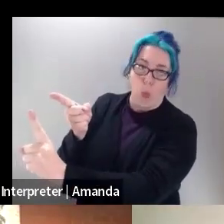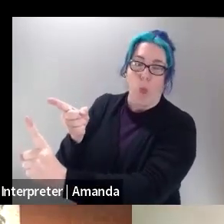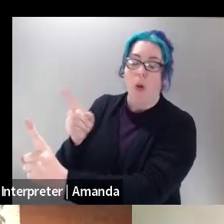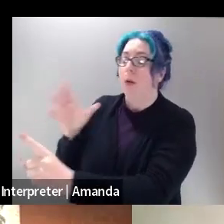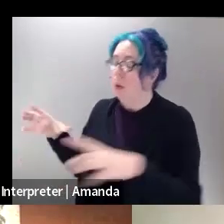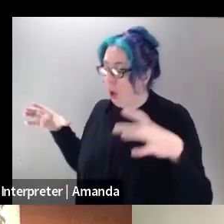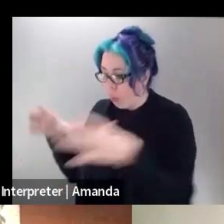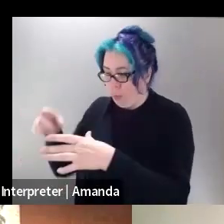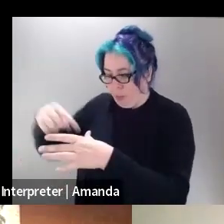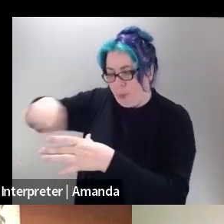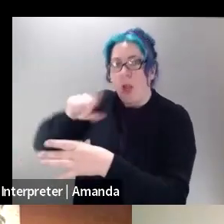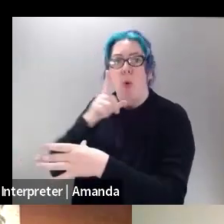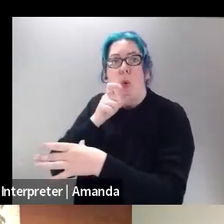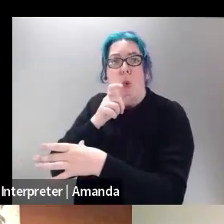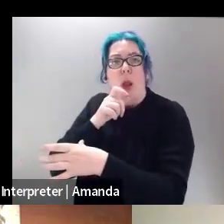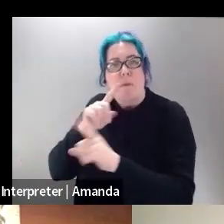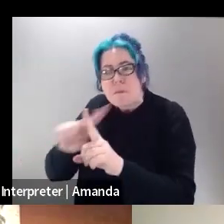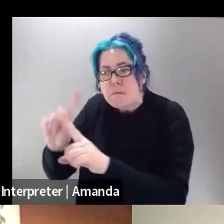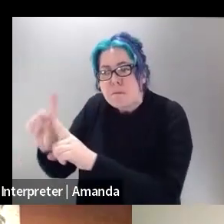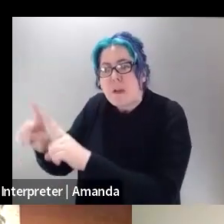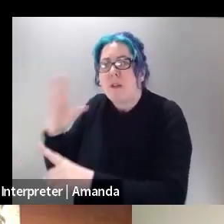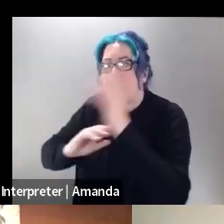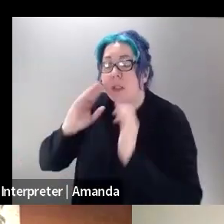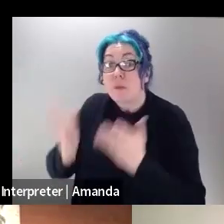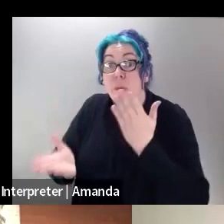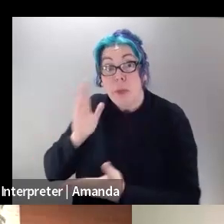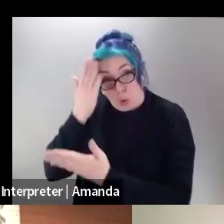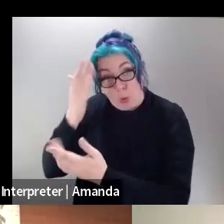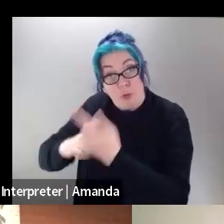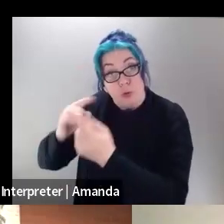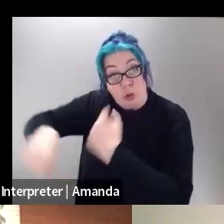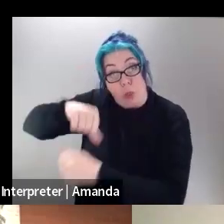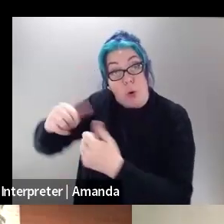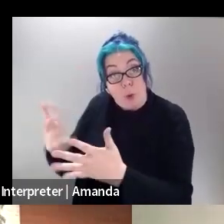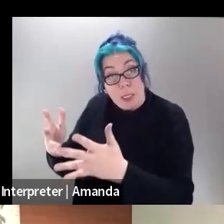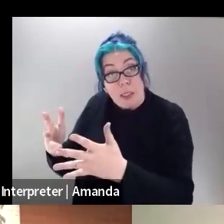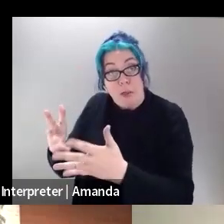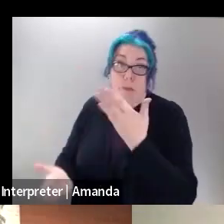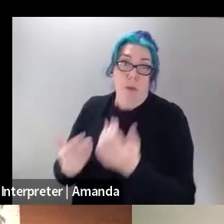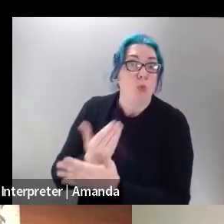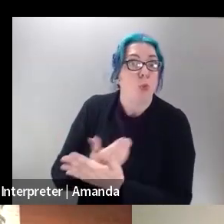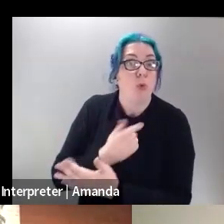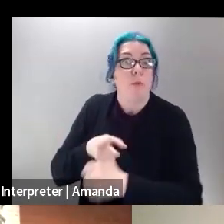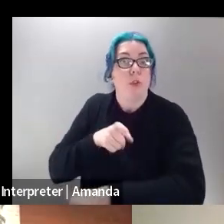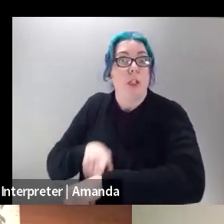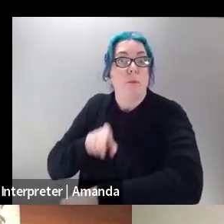variety of experiences and may not know each other a lot yet, everyone involved